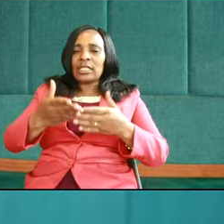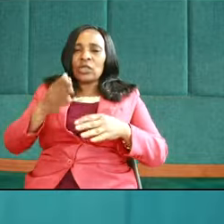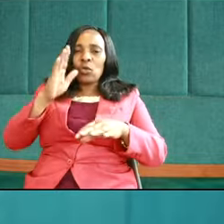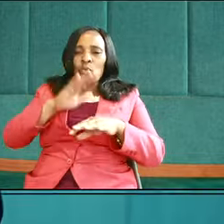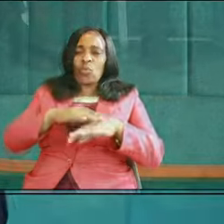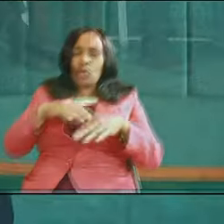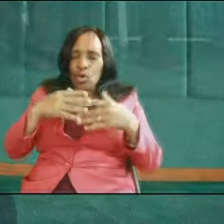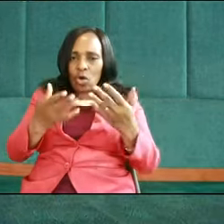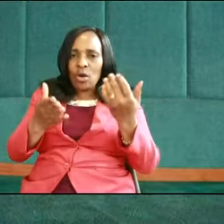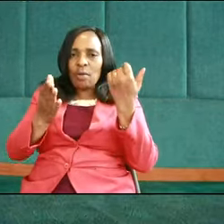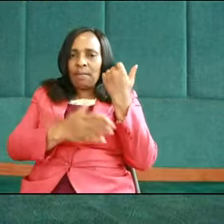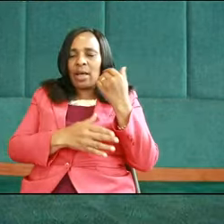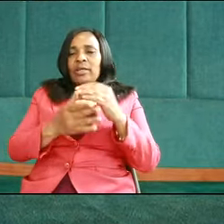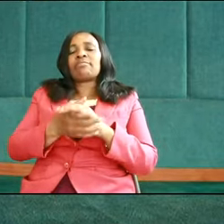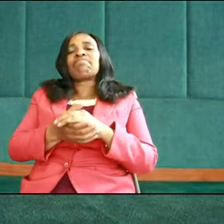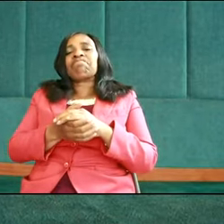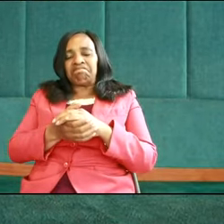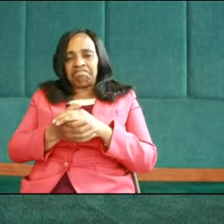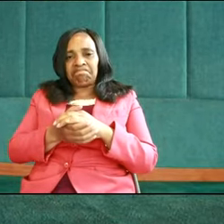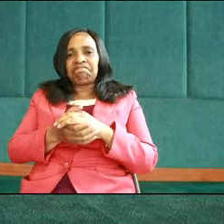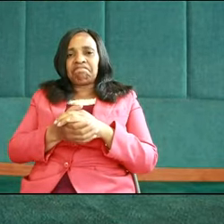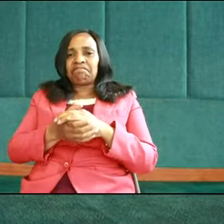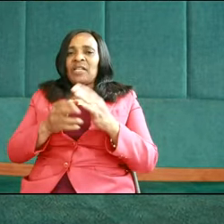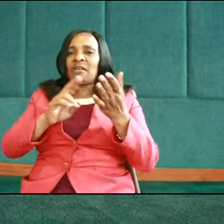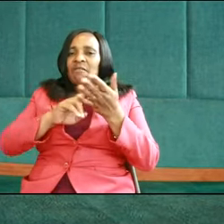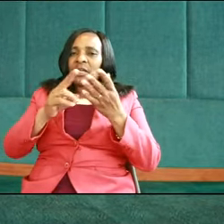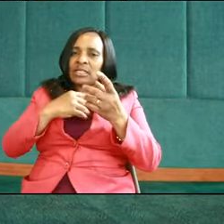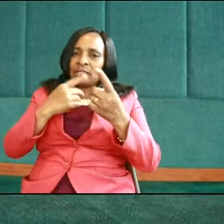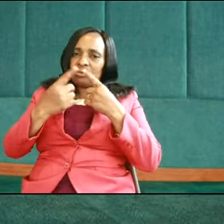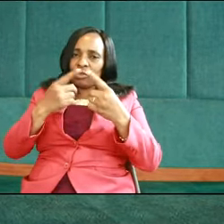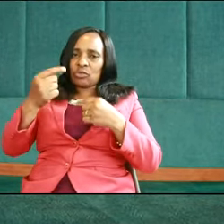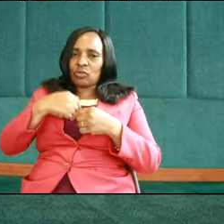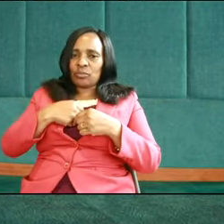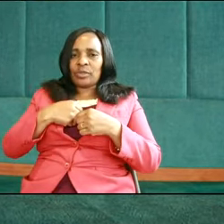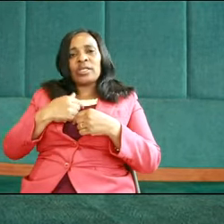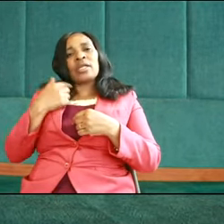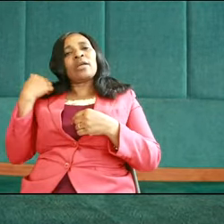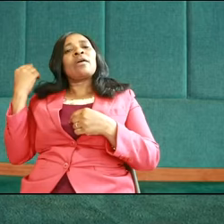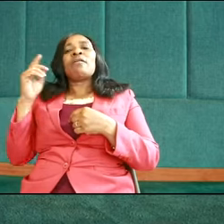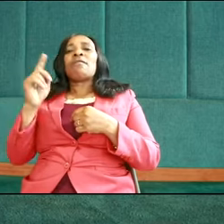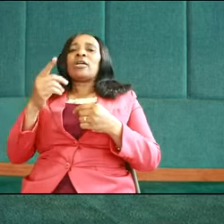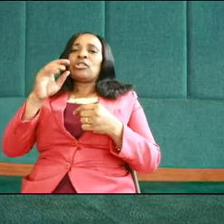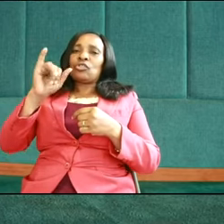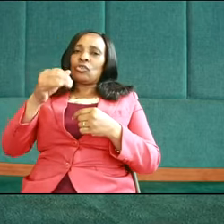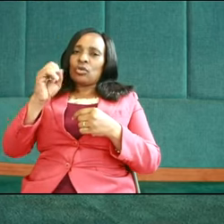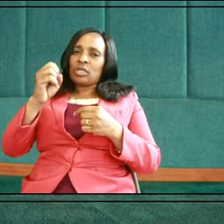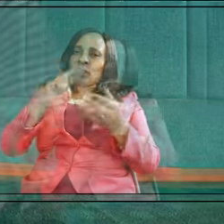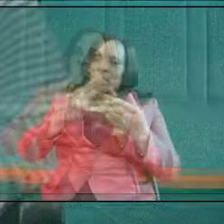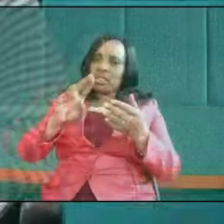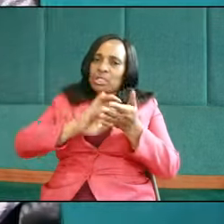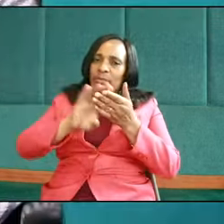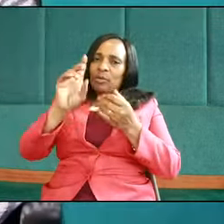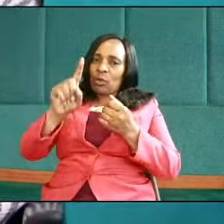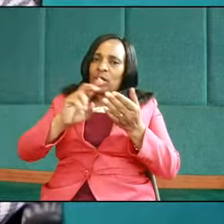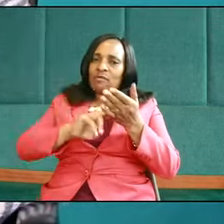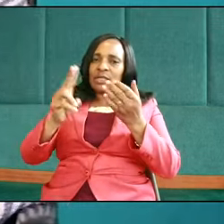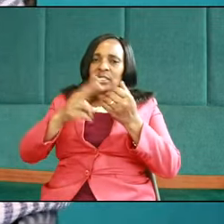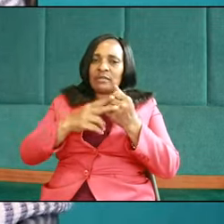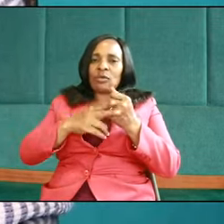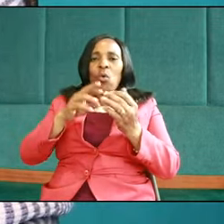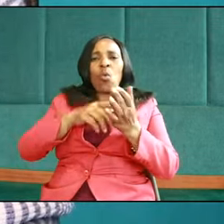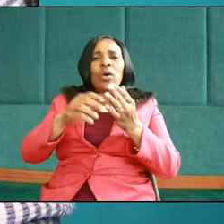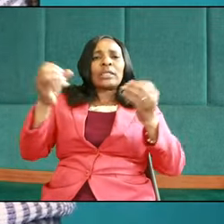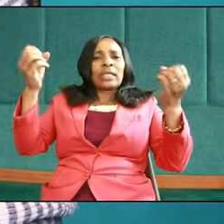ones. Amen. The verse that spoke to me was 1 John 1, verse 7, and it says, "But if we walk in the